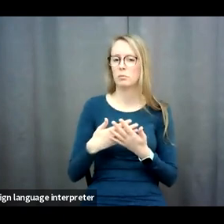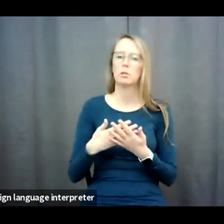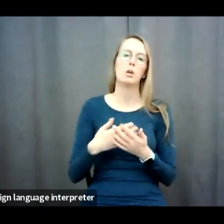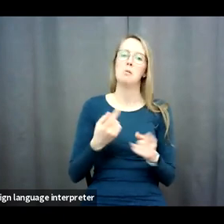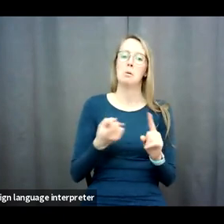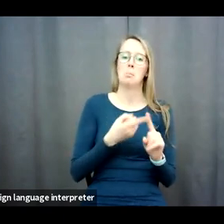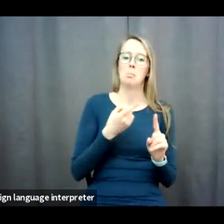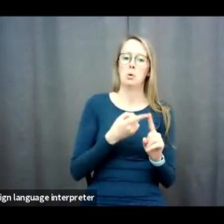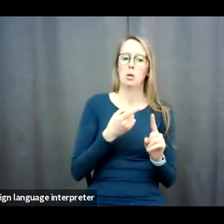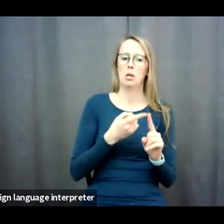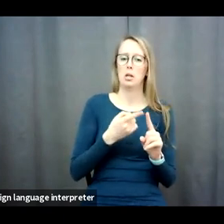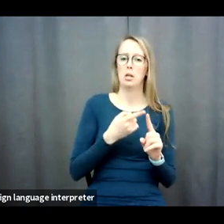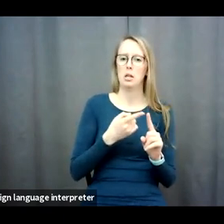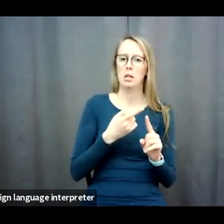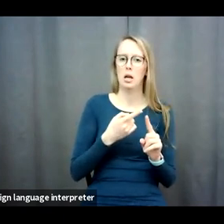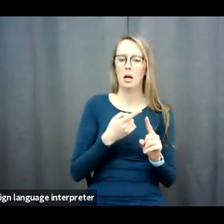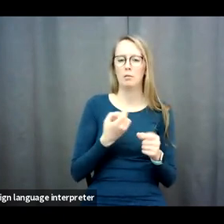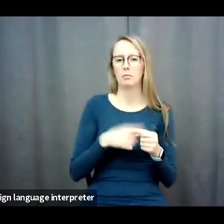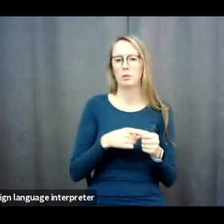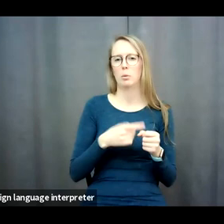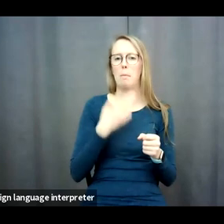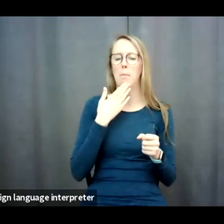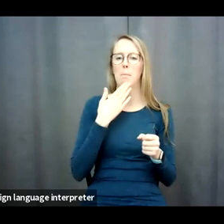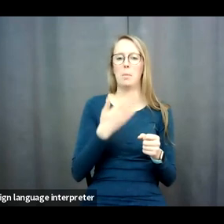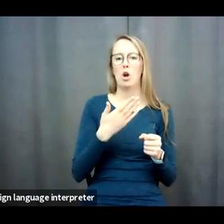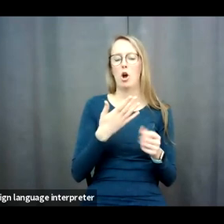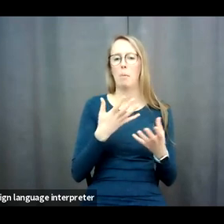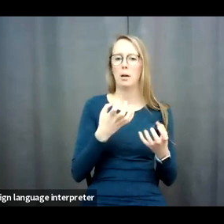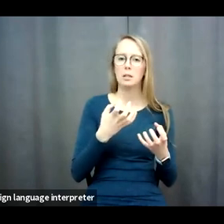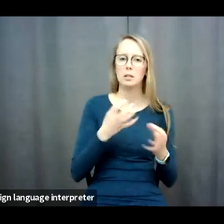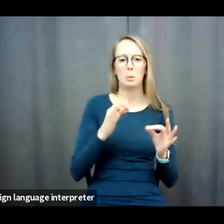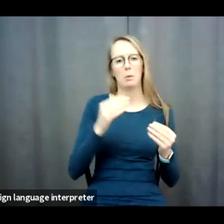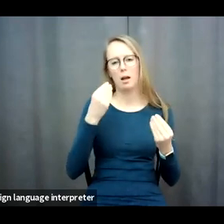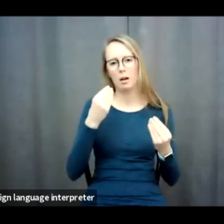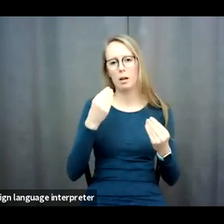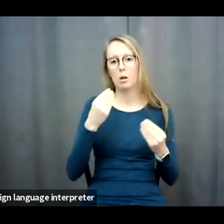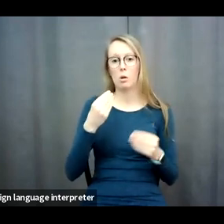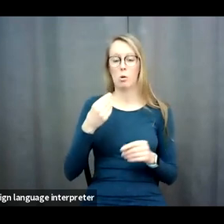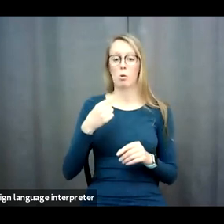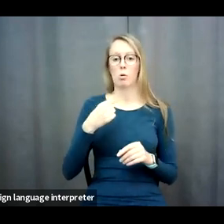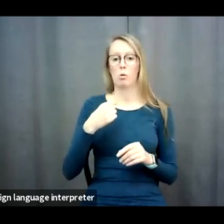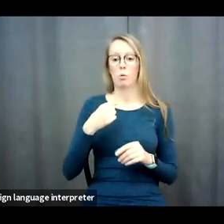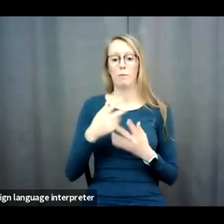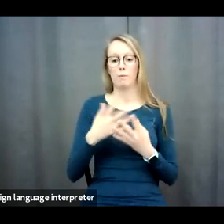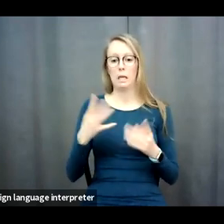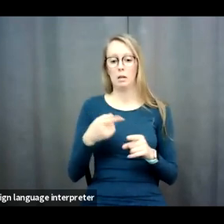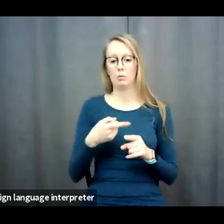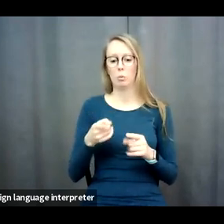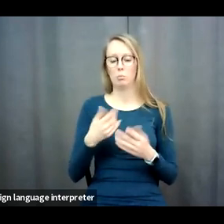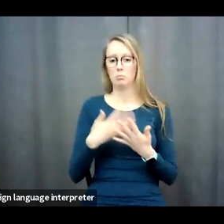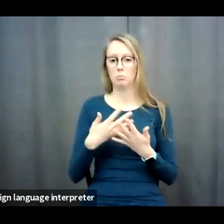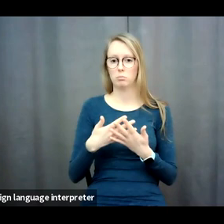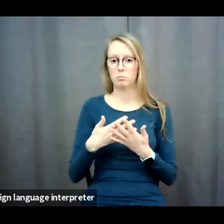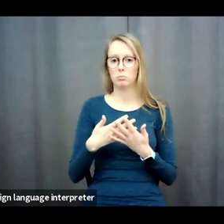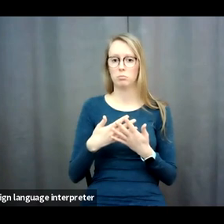us some best practices or lessons learned. And in my mind, many of them are